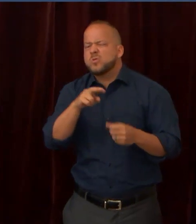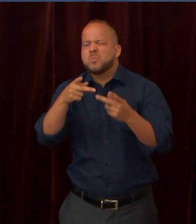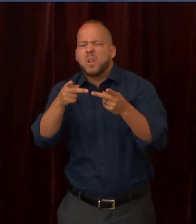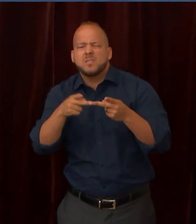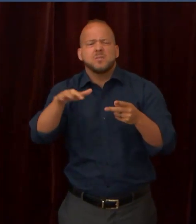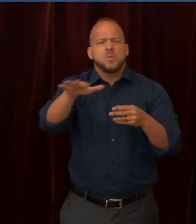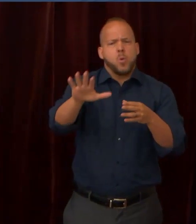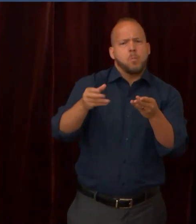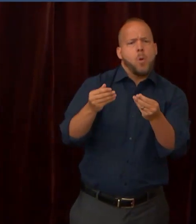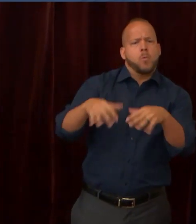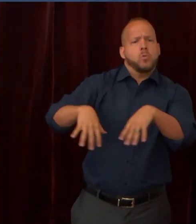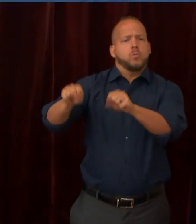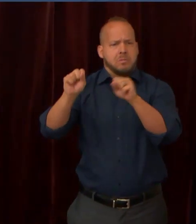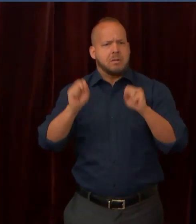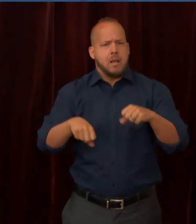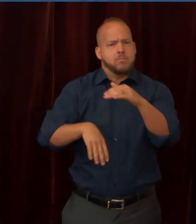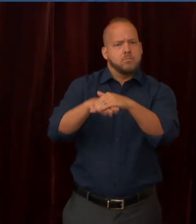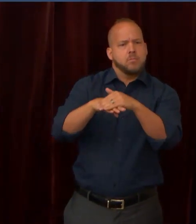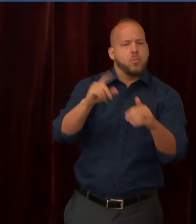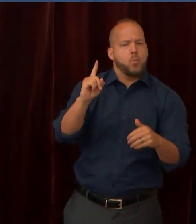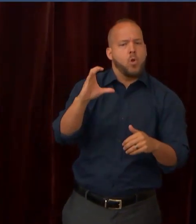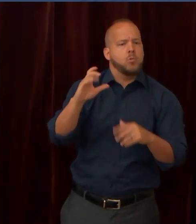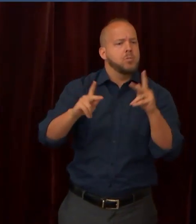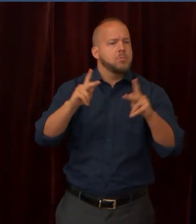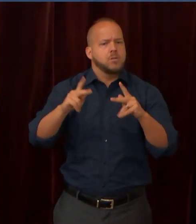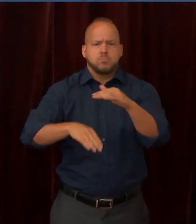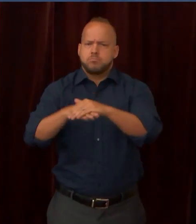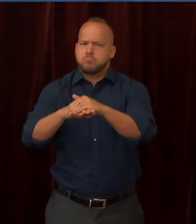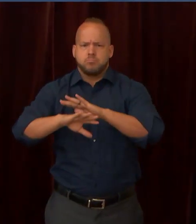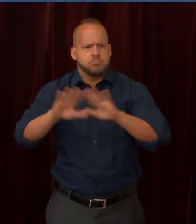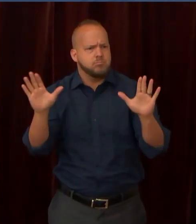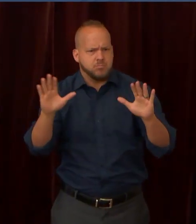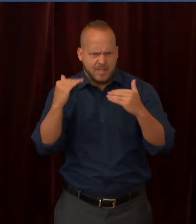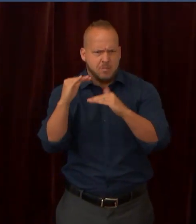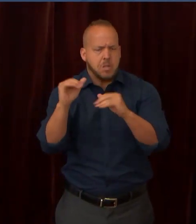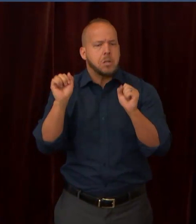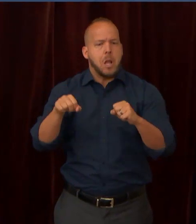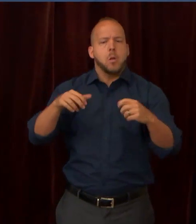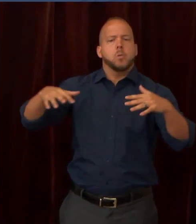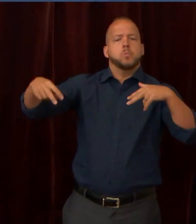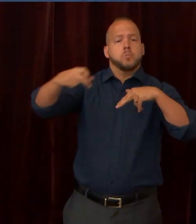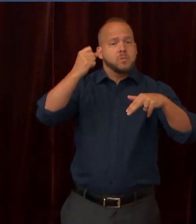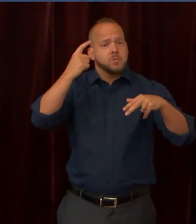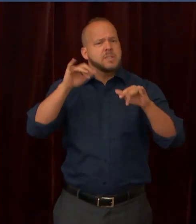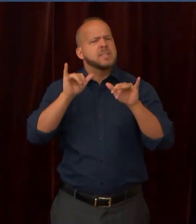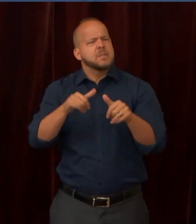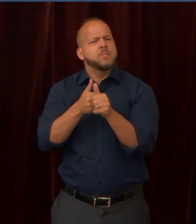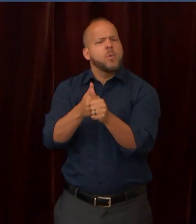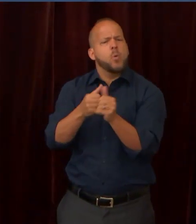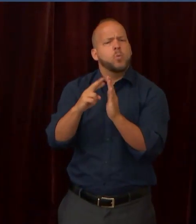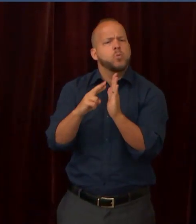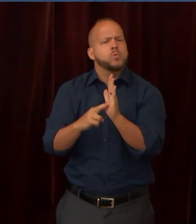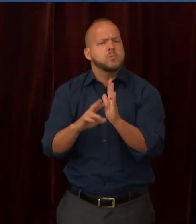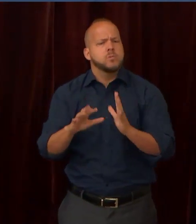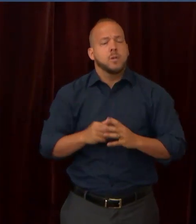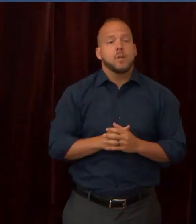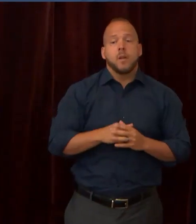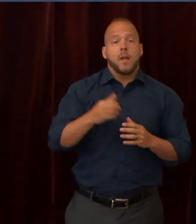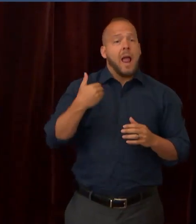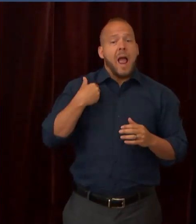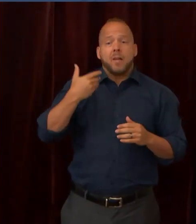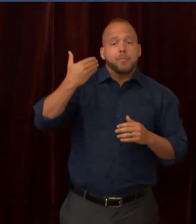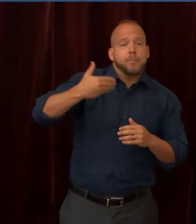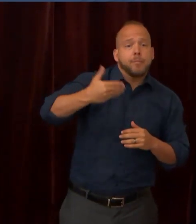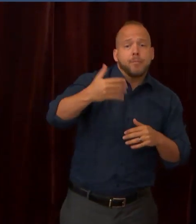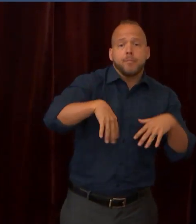face coverings. And congregations will be able to do this multiple times during the day. For